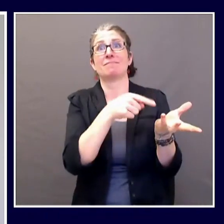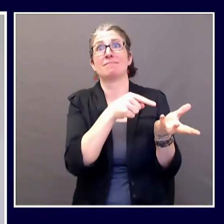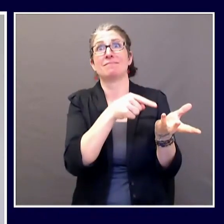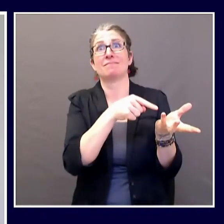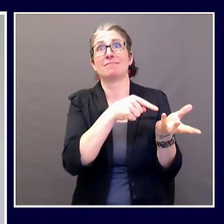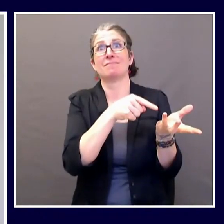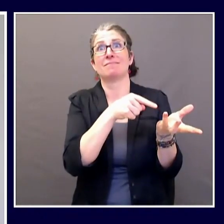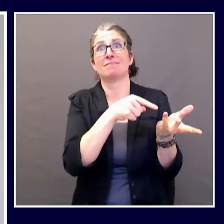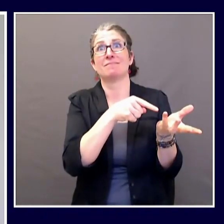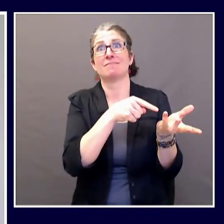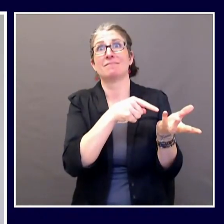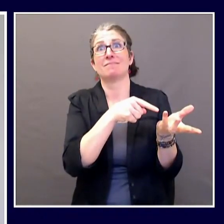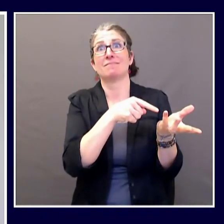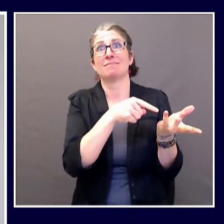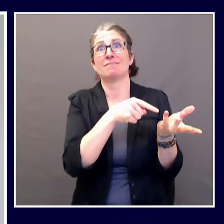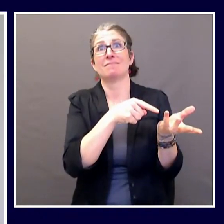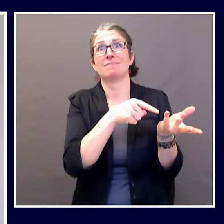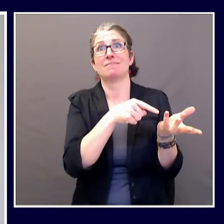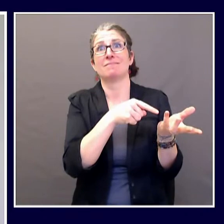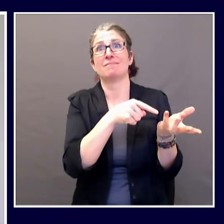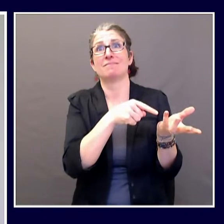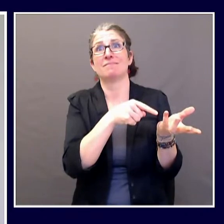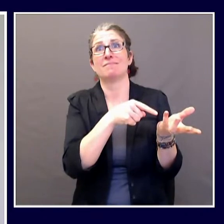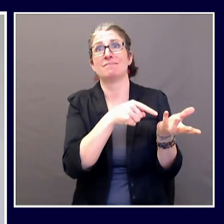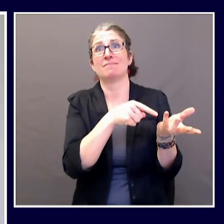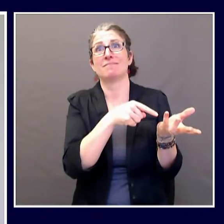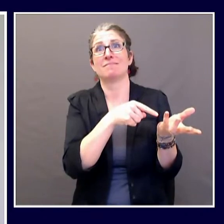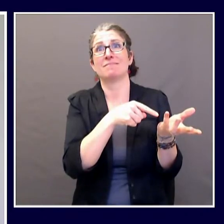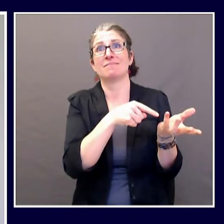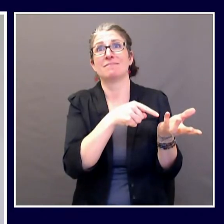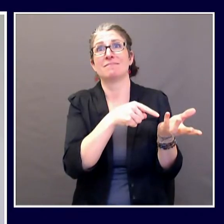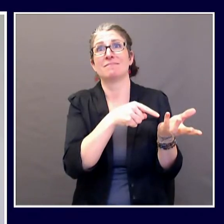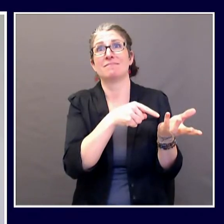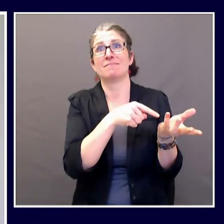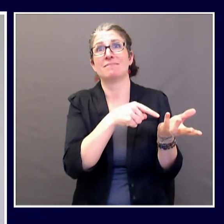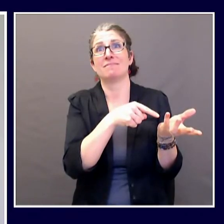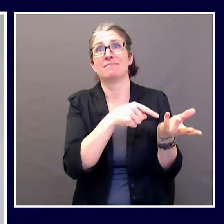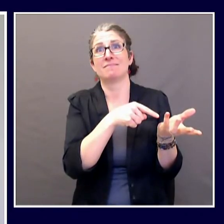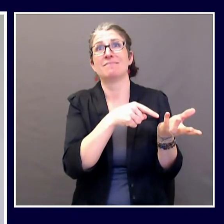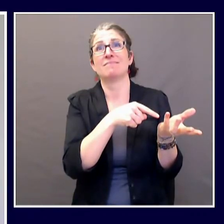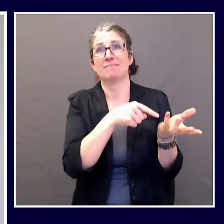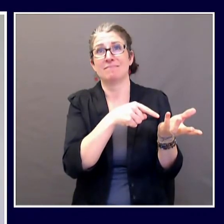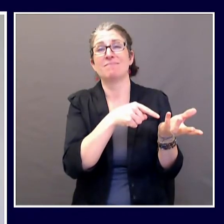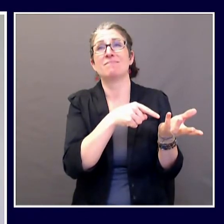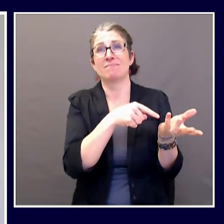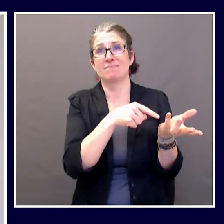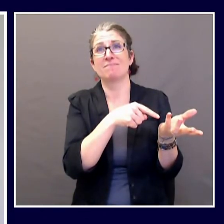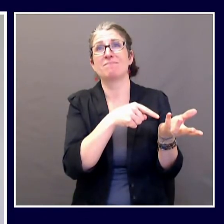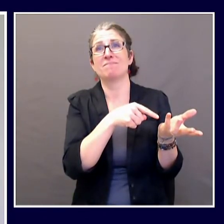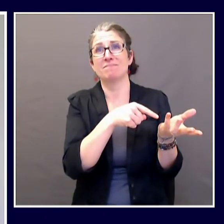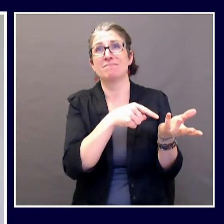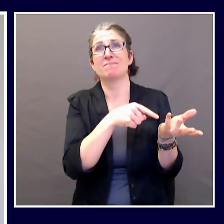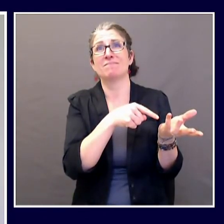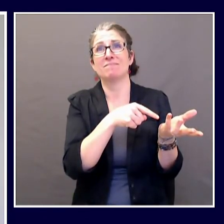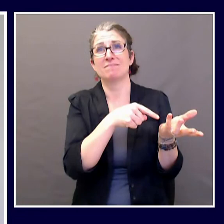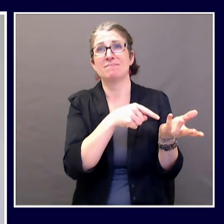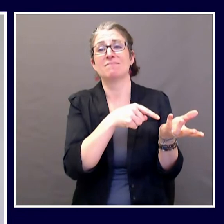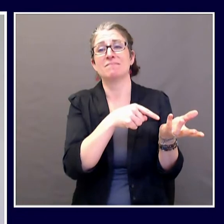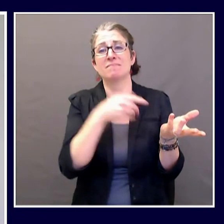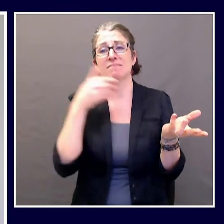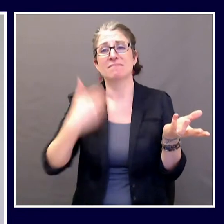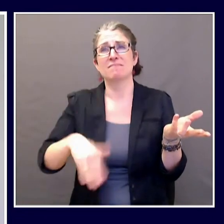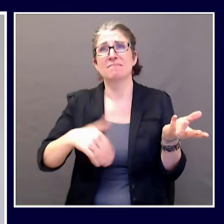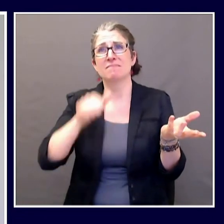dying itself has changed during COVID. Because of COVID and the various restrictions that healthcare facilities